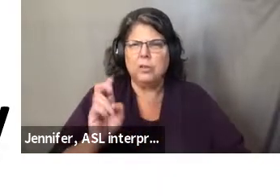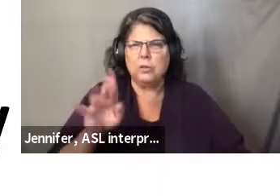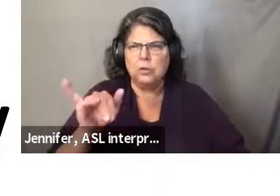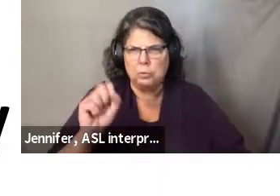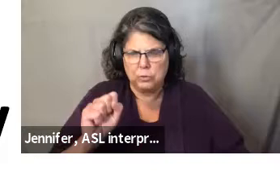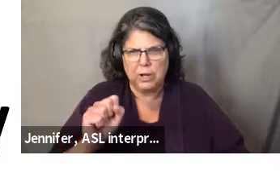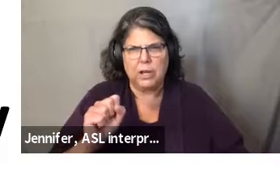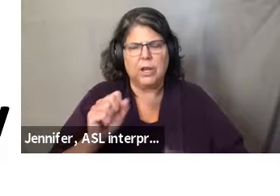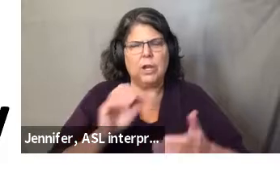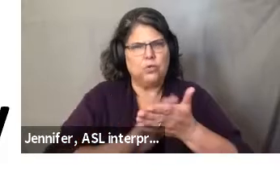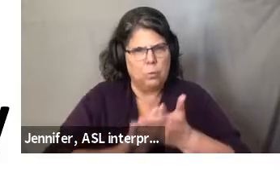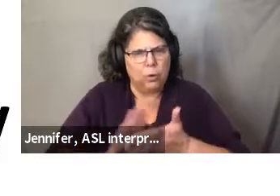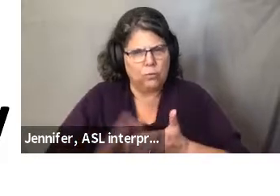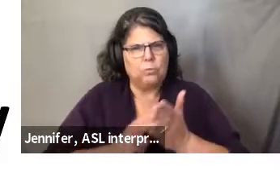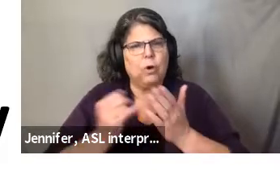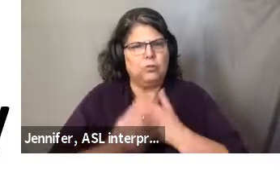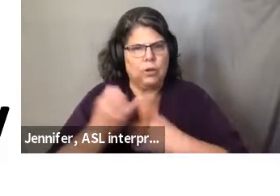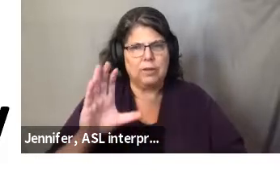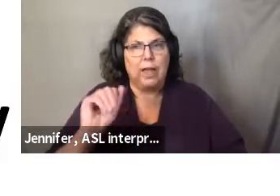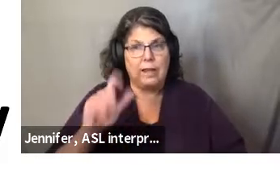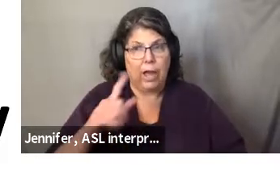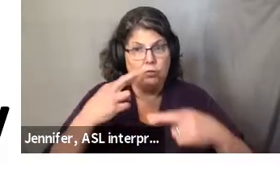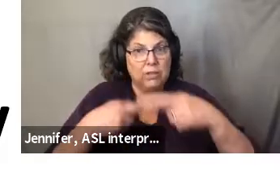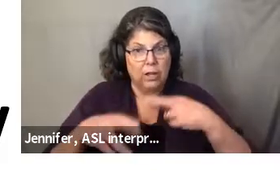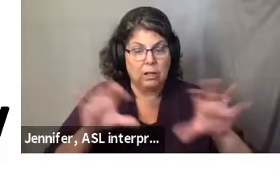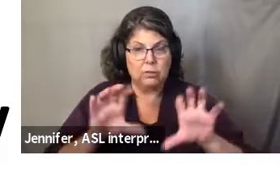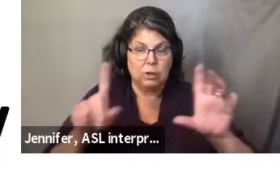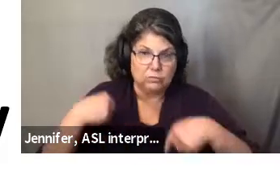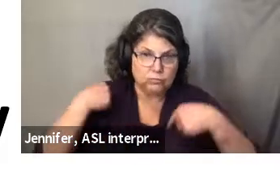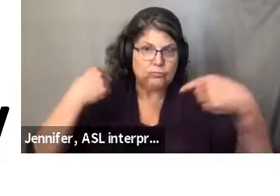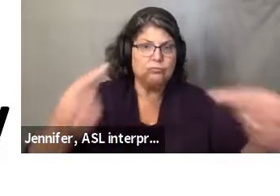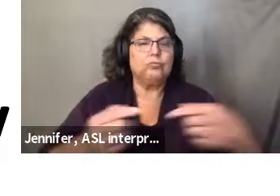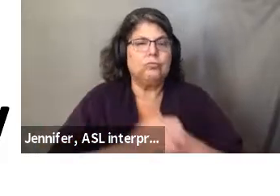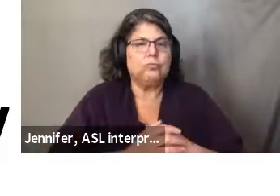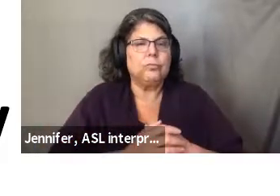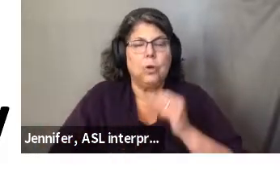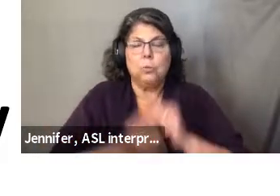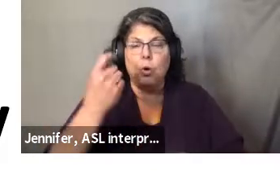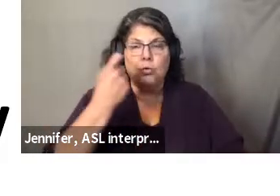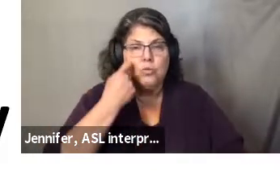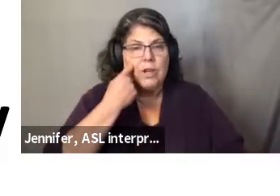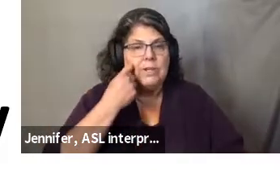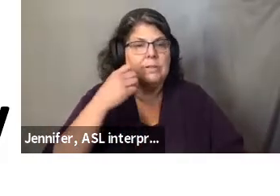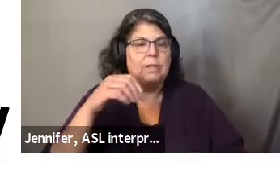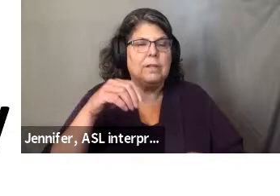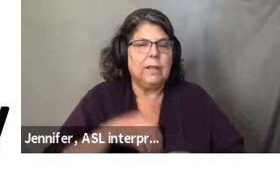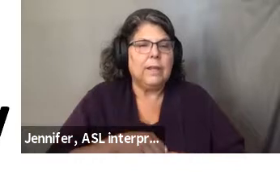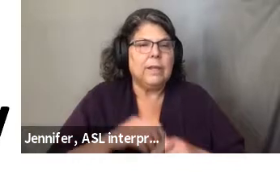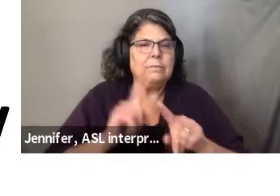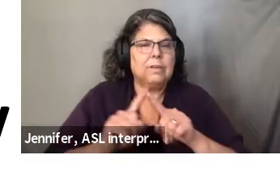which CalRecycle has been involved to date. The latest efforts in Butte County and Los Angeles and Ventura